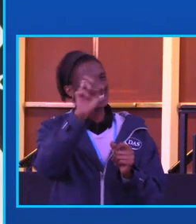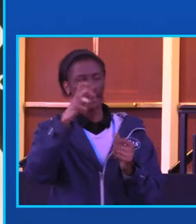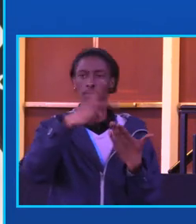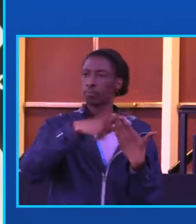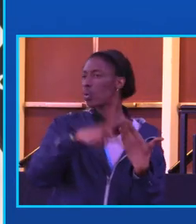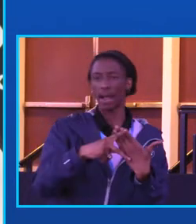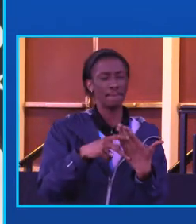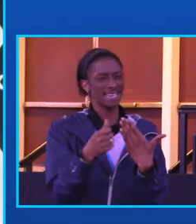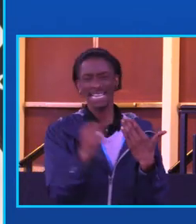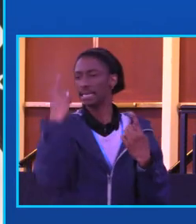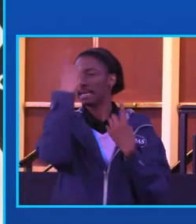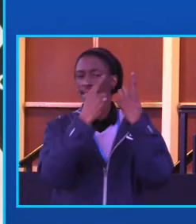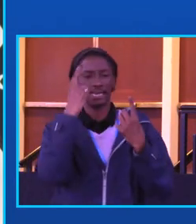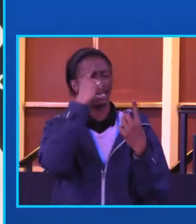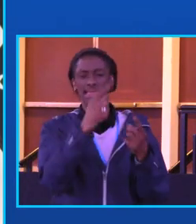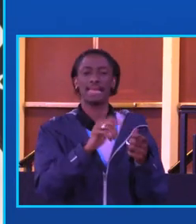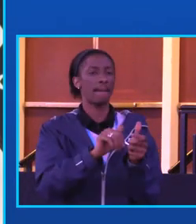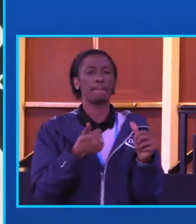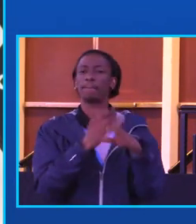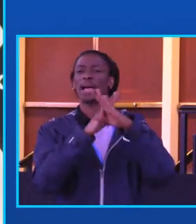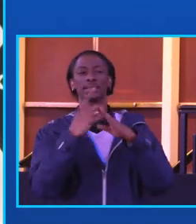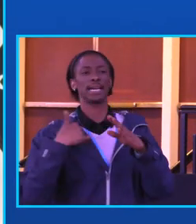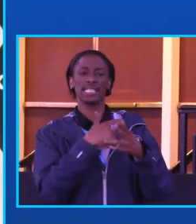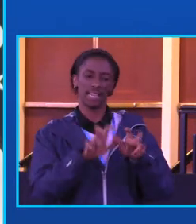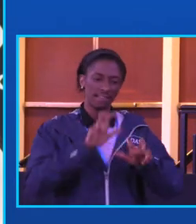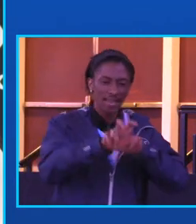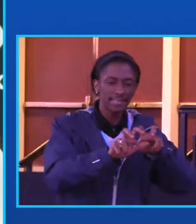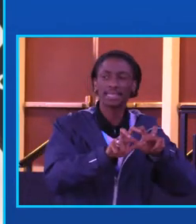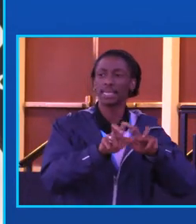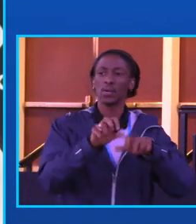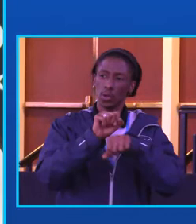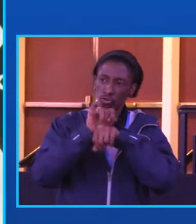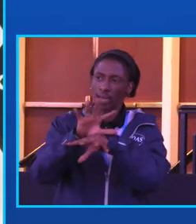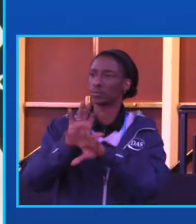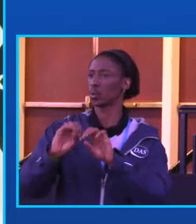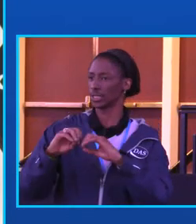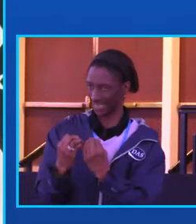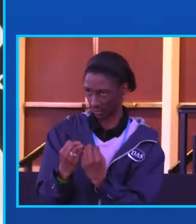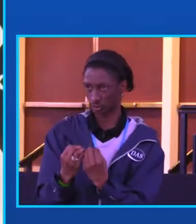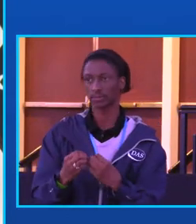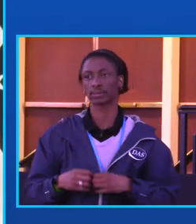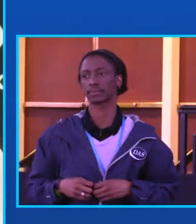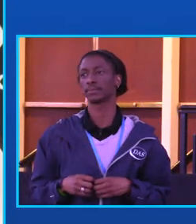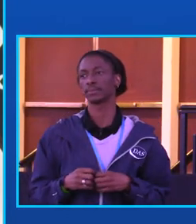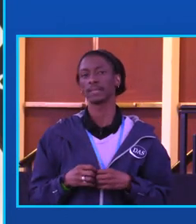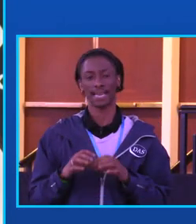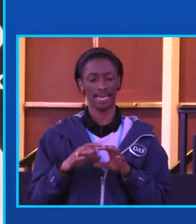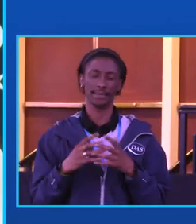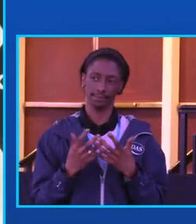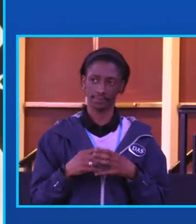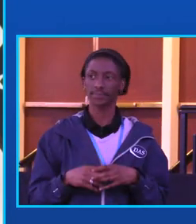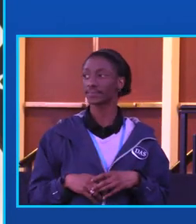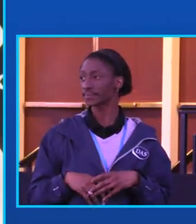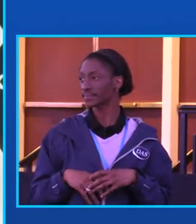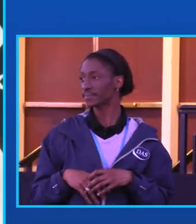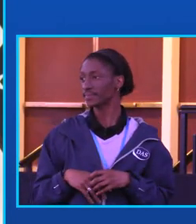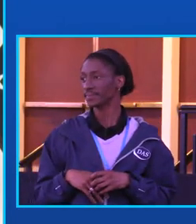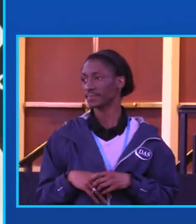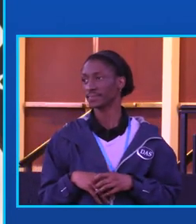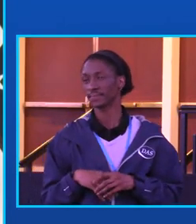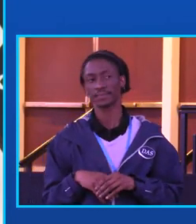prevents us from investing in the capacity building of ground level organizations and grassroots movements.